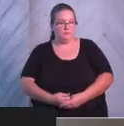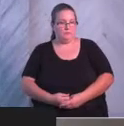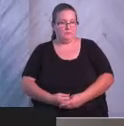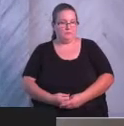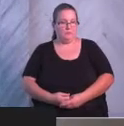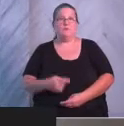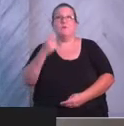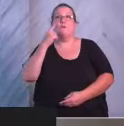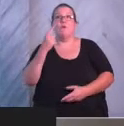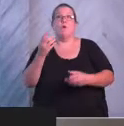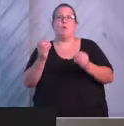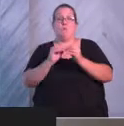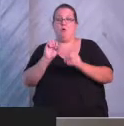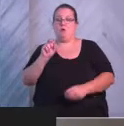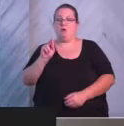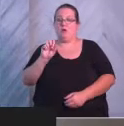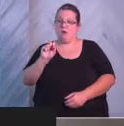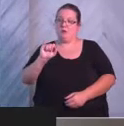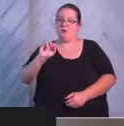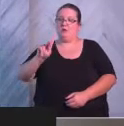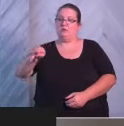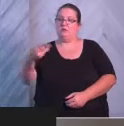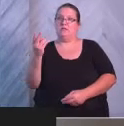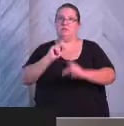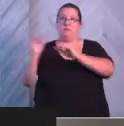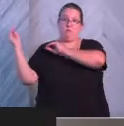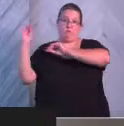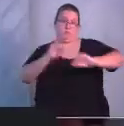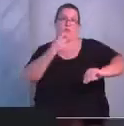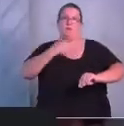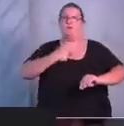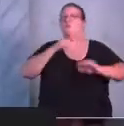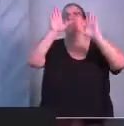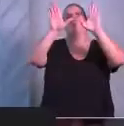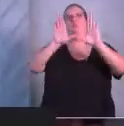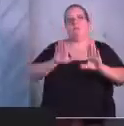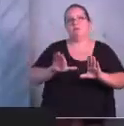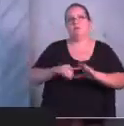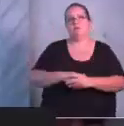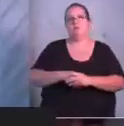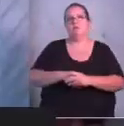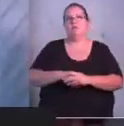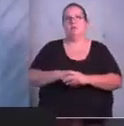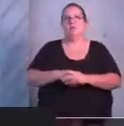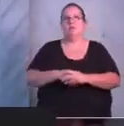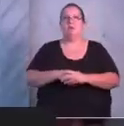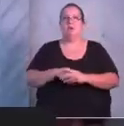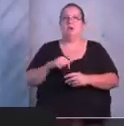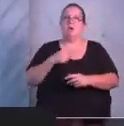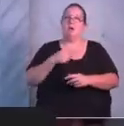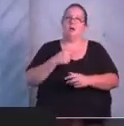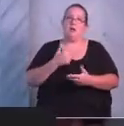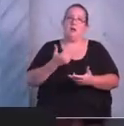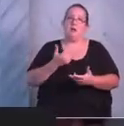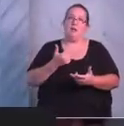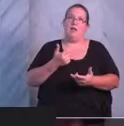more Sikh people immigrate to Kingston, I think that's wonderful. One of the things that I like to welcome,